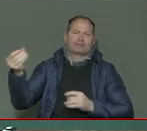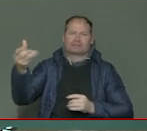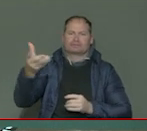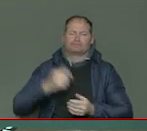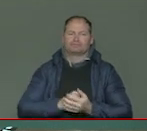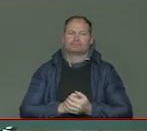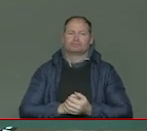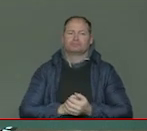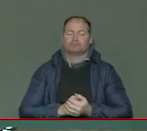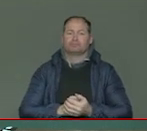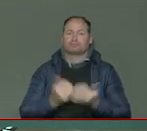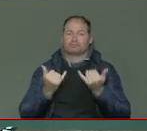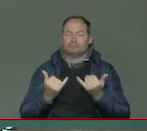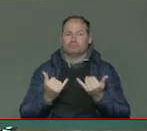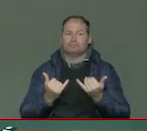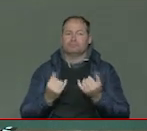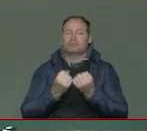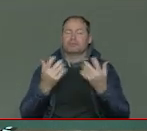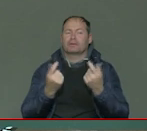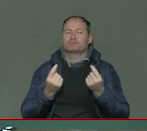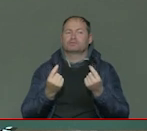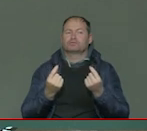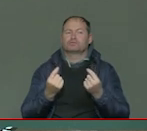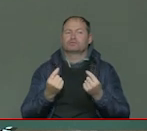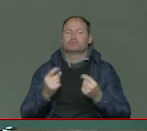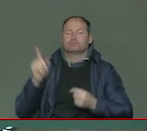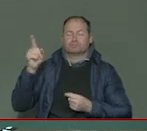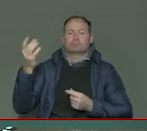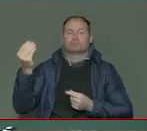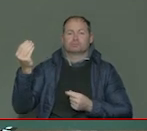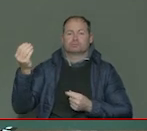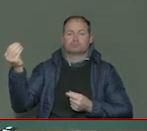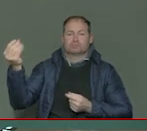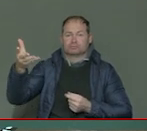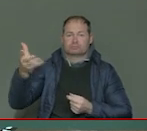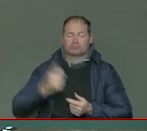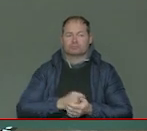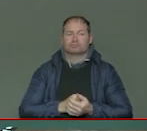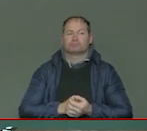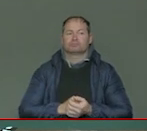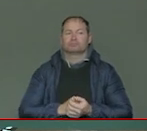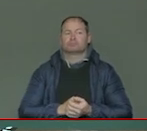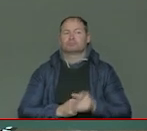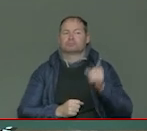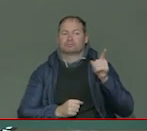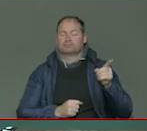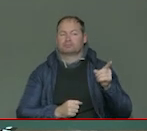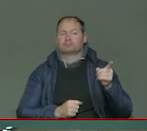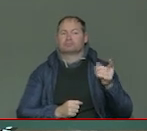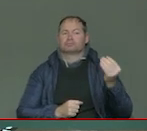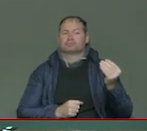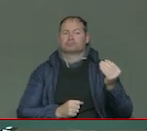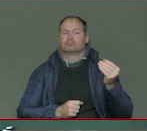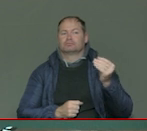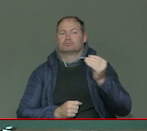So what a lot of learners do, if they give you this figure, a lot of learners take this figure and